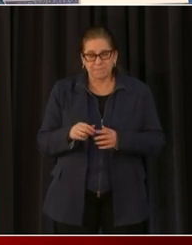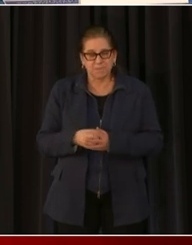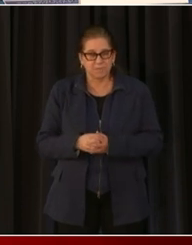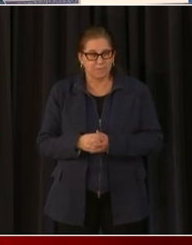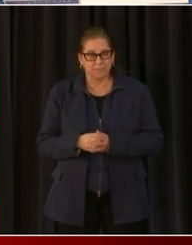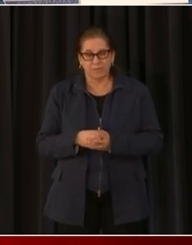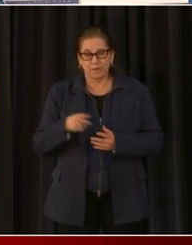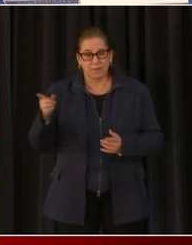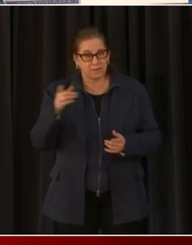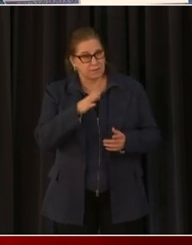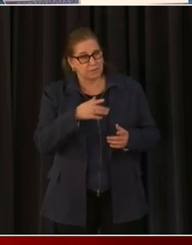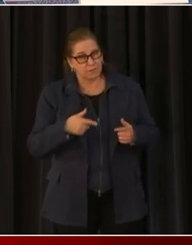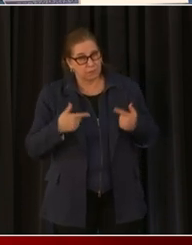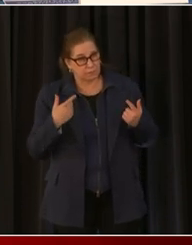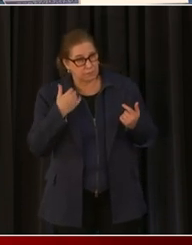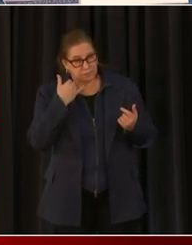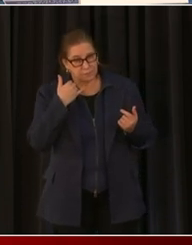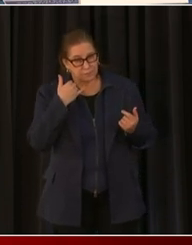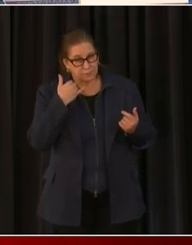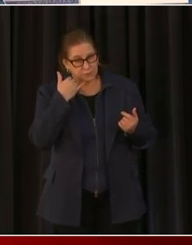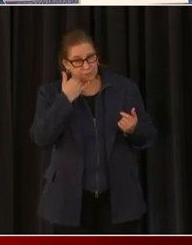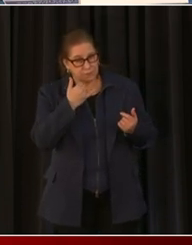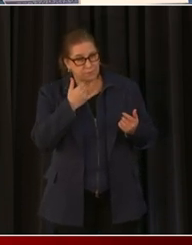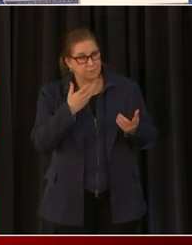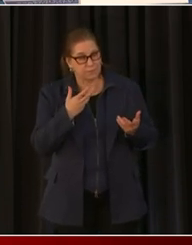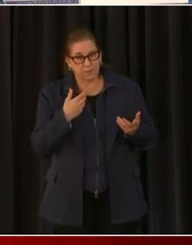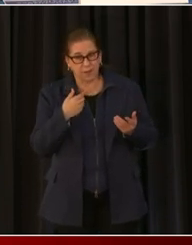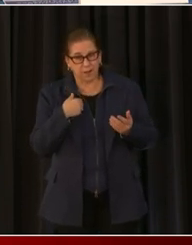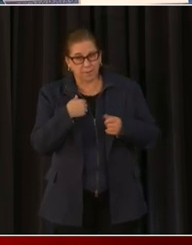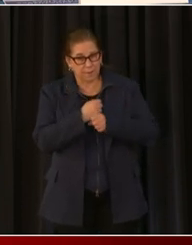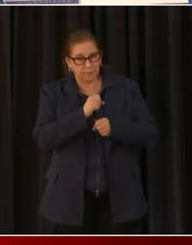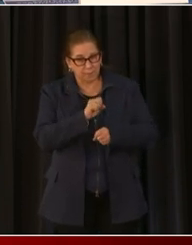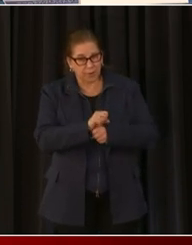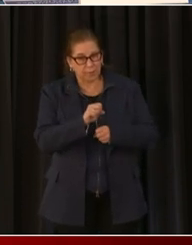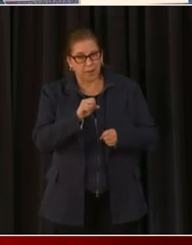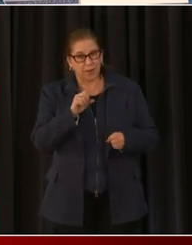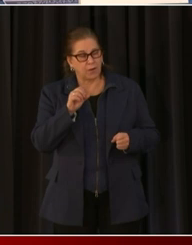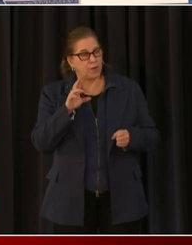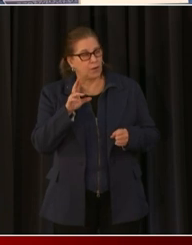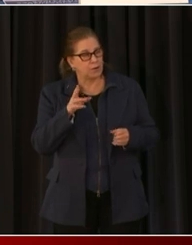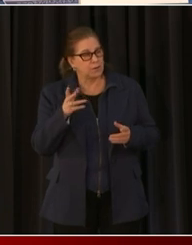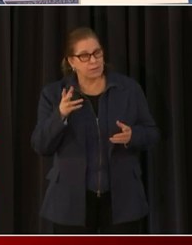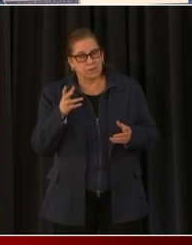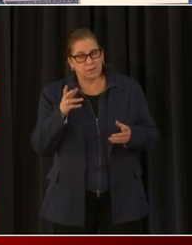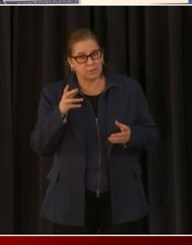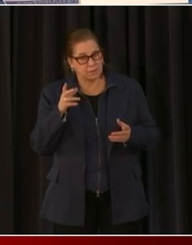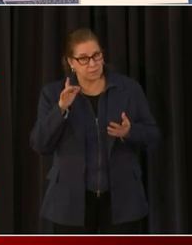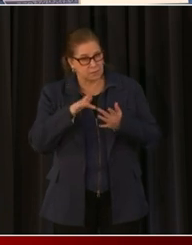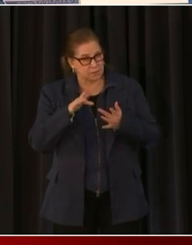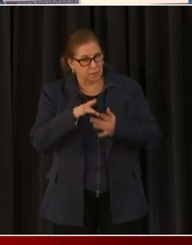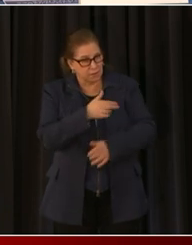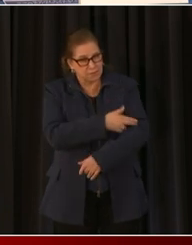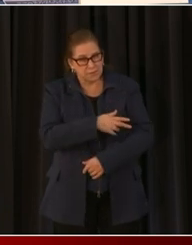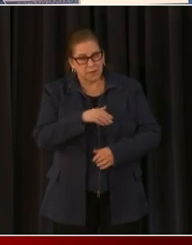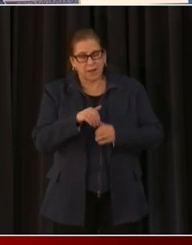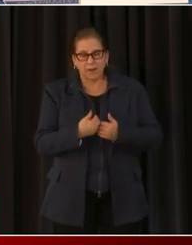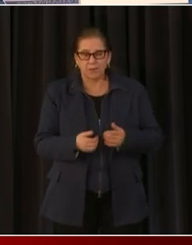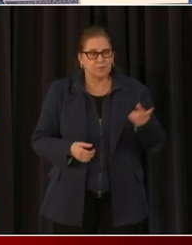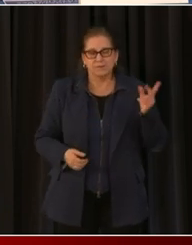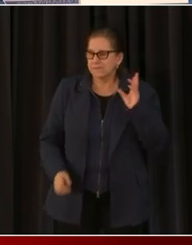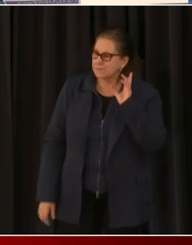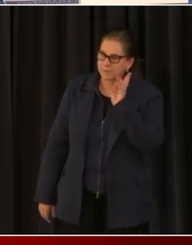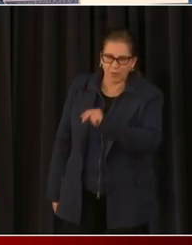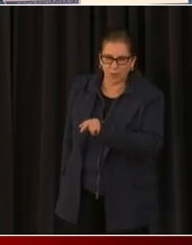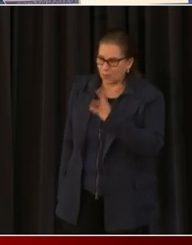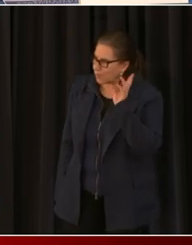MedStar, who's a vaccine provider, because hospitals will continue to focus on healthcare workers and seniors. Is that right? No, that